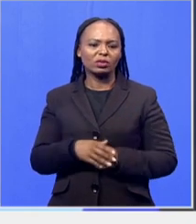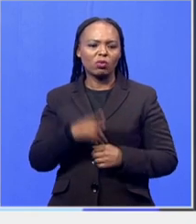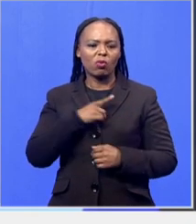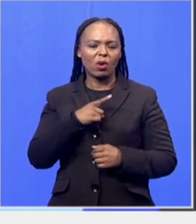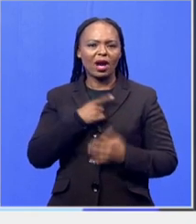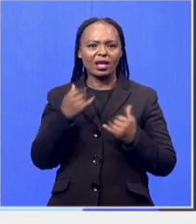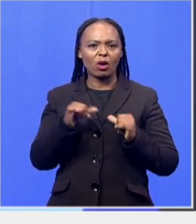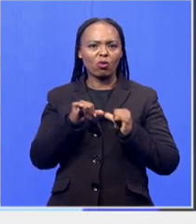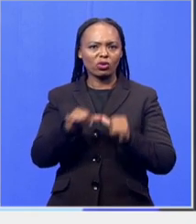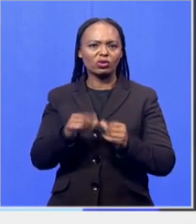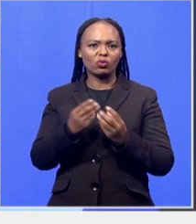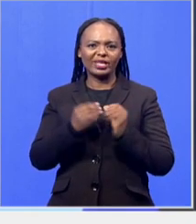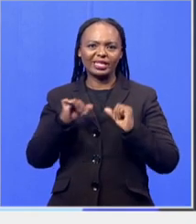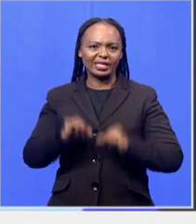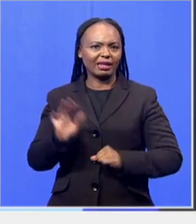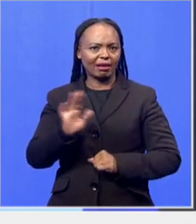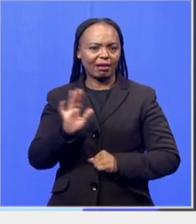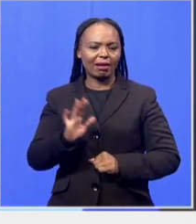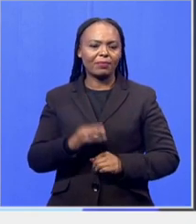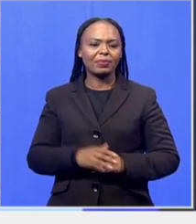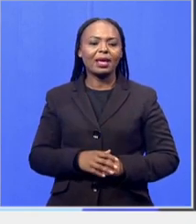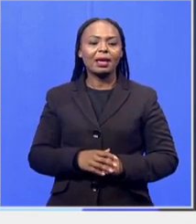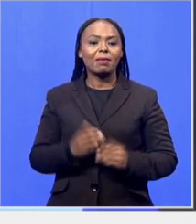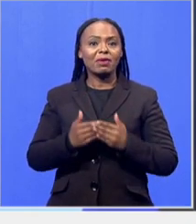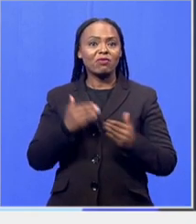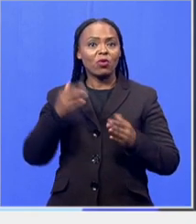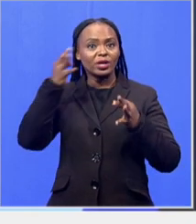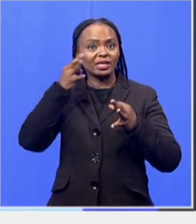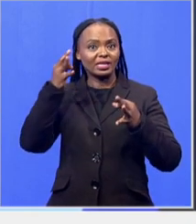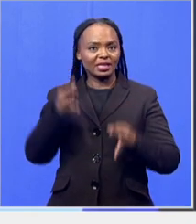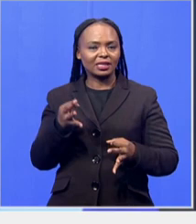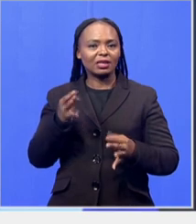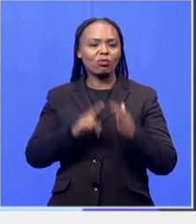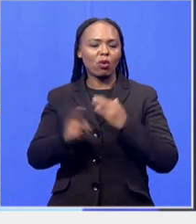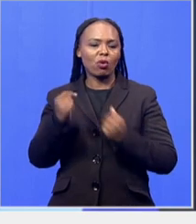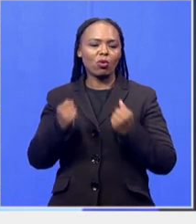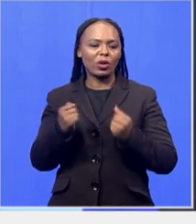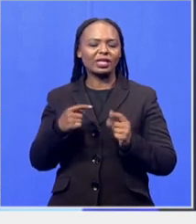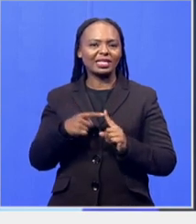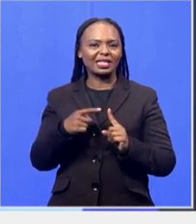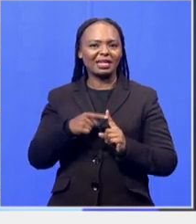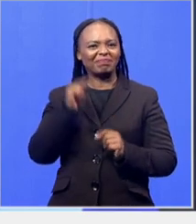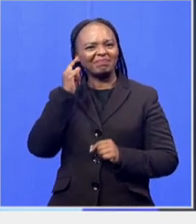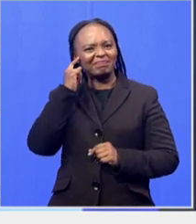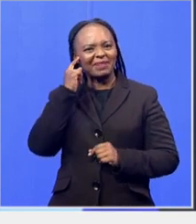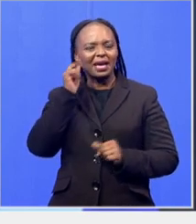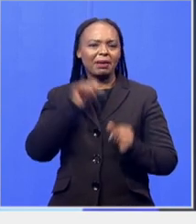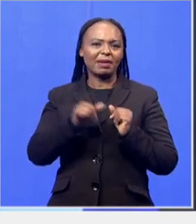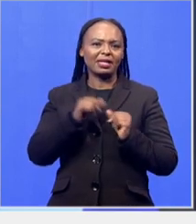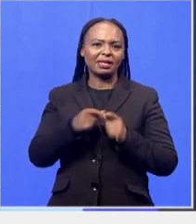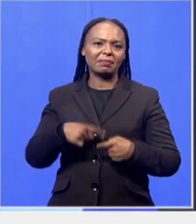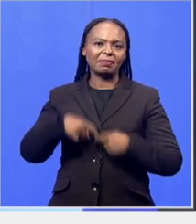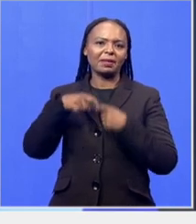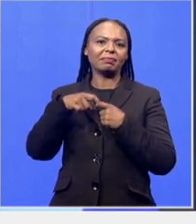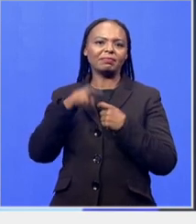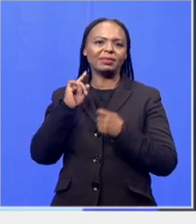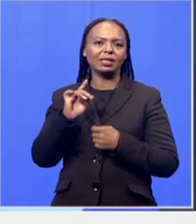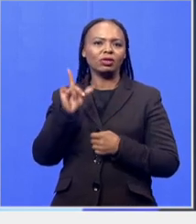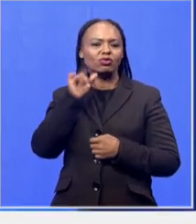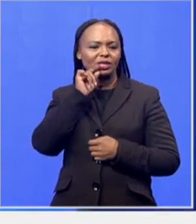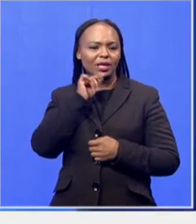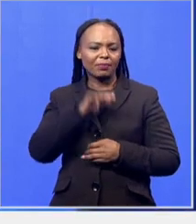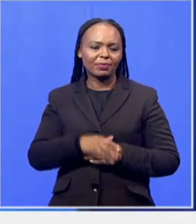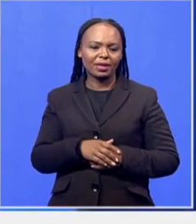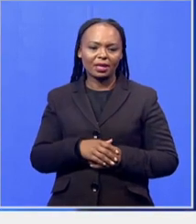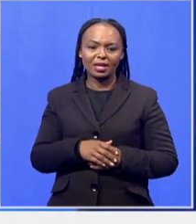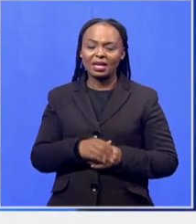with the deal. And eventually, of course, before that decision was made in court, then he decided to reverse and really acquire Twitter. Yeah. So once he did, what's the first